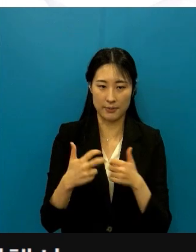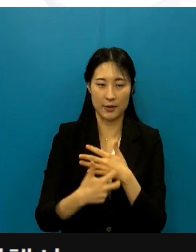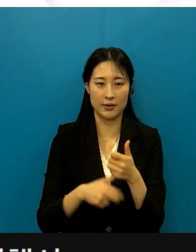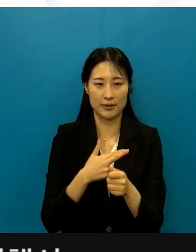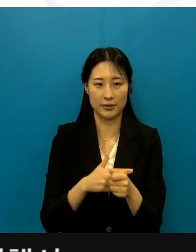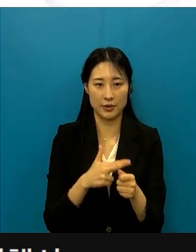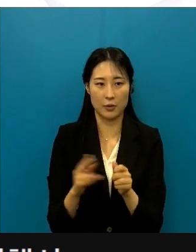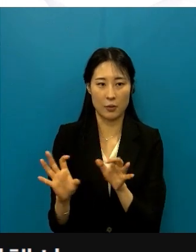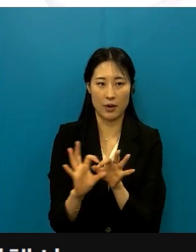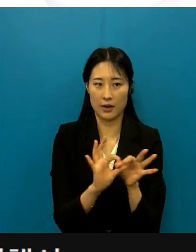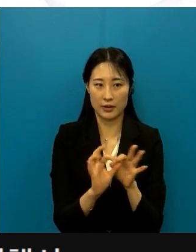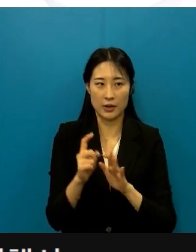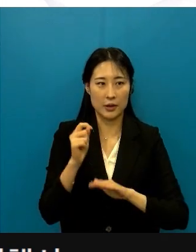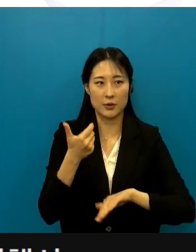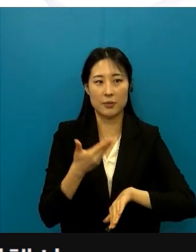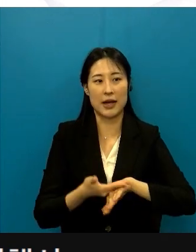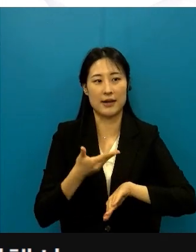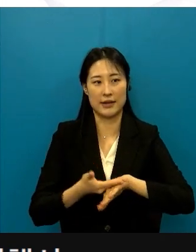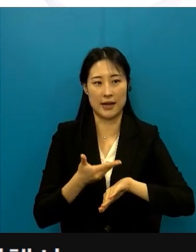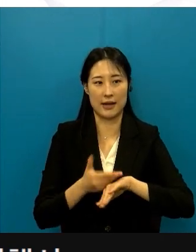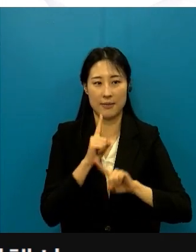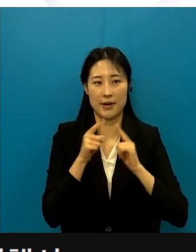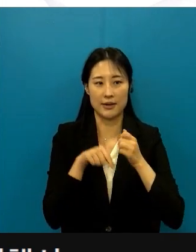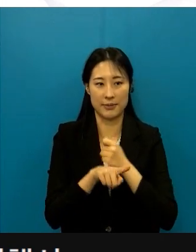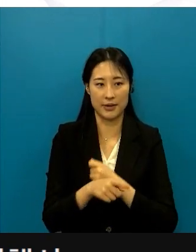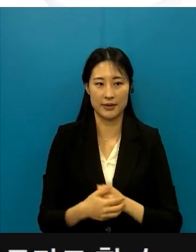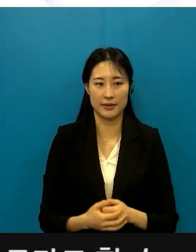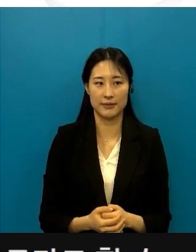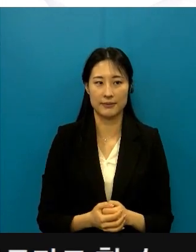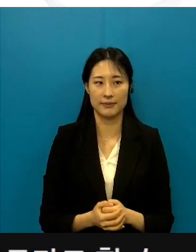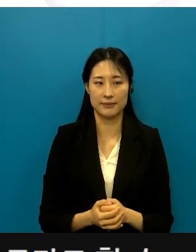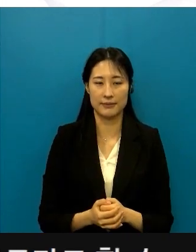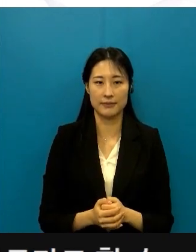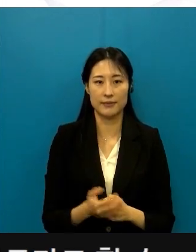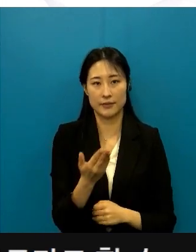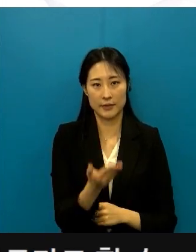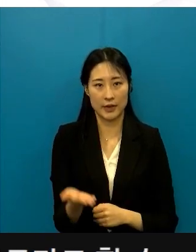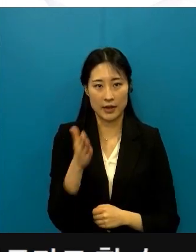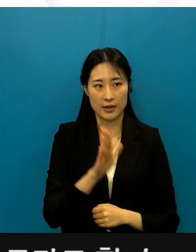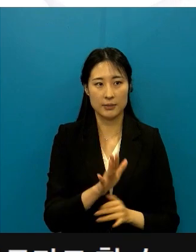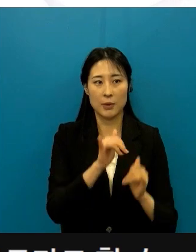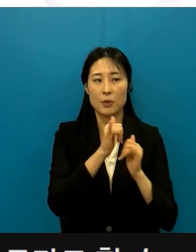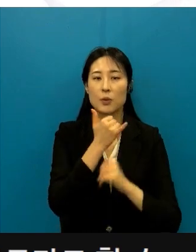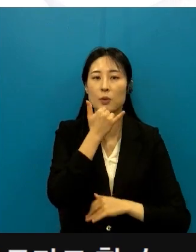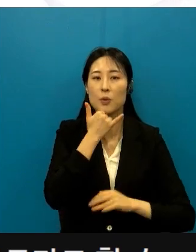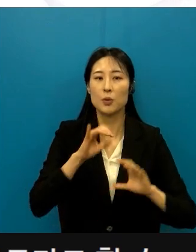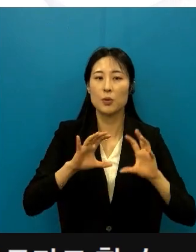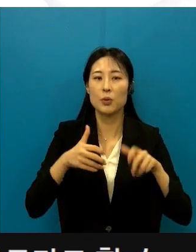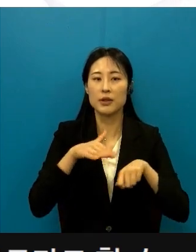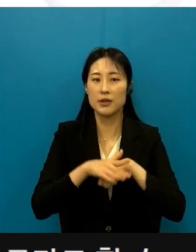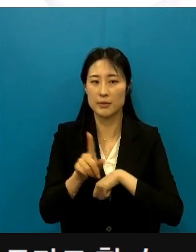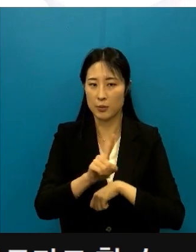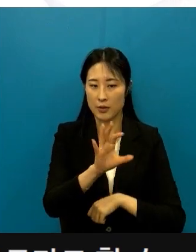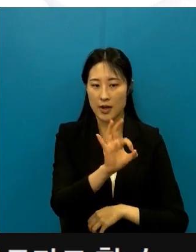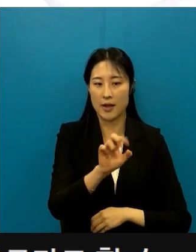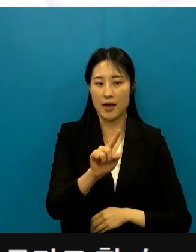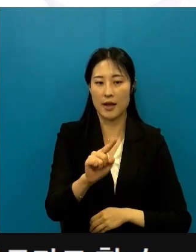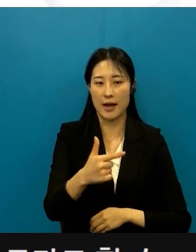German. The term is, let's say, strictly off limits.